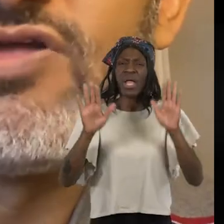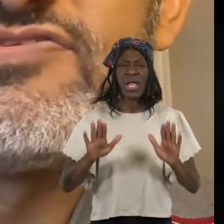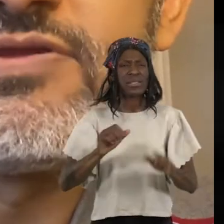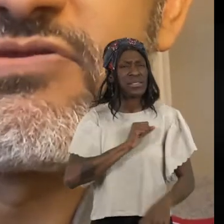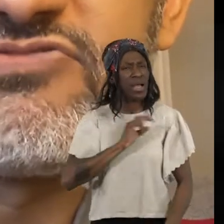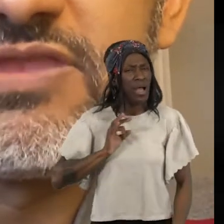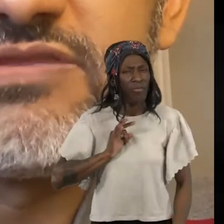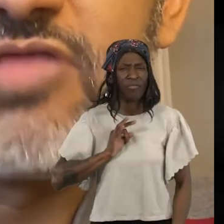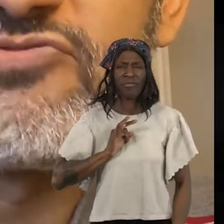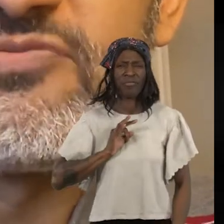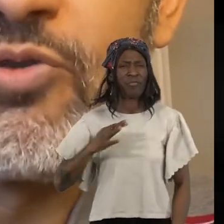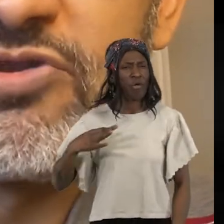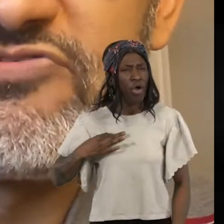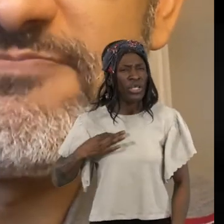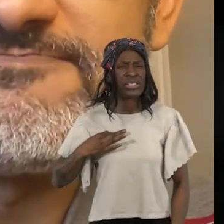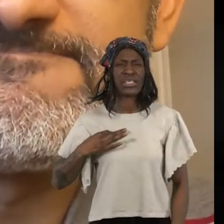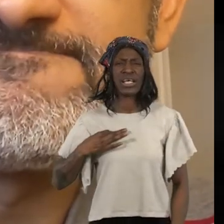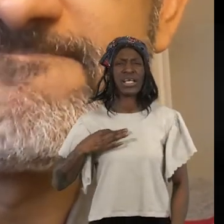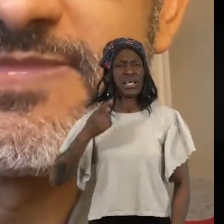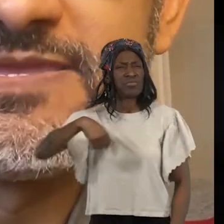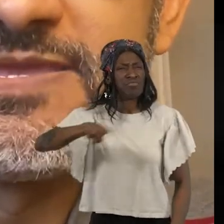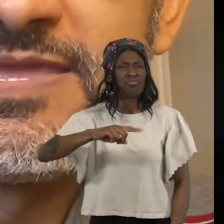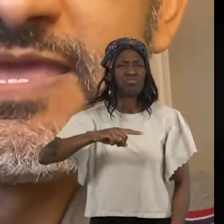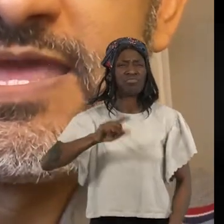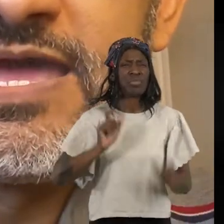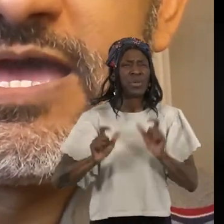and volunteers and other supporters.